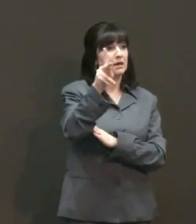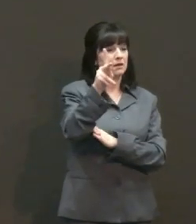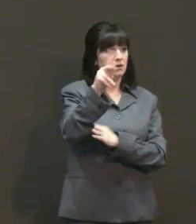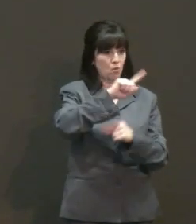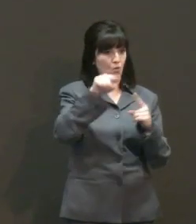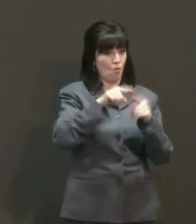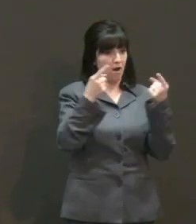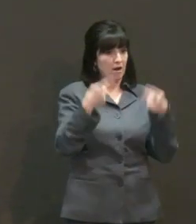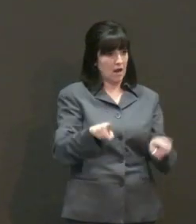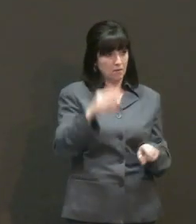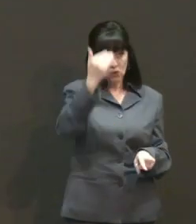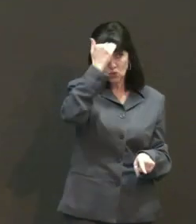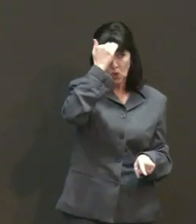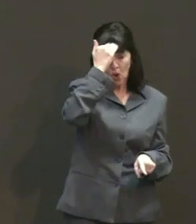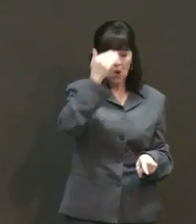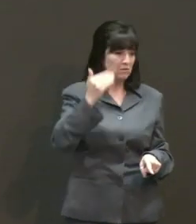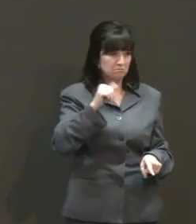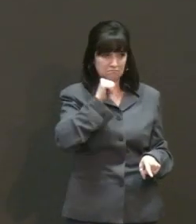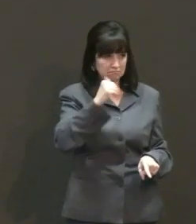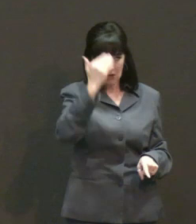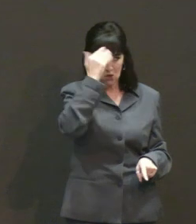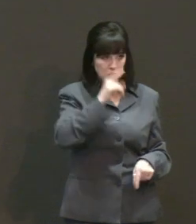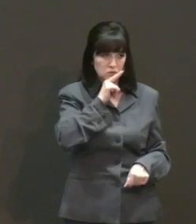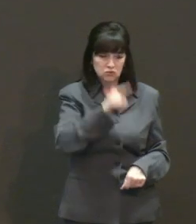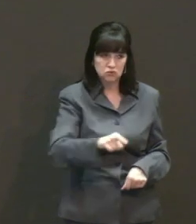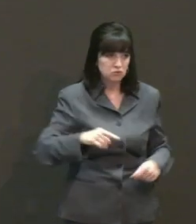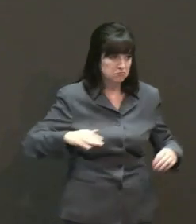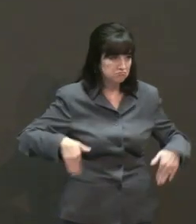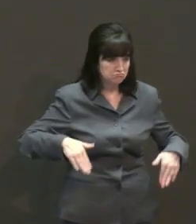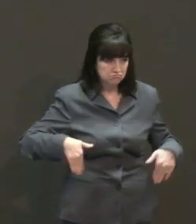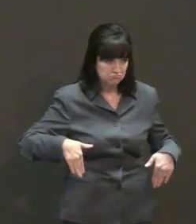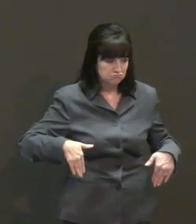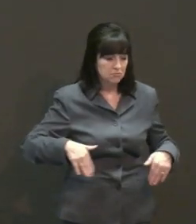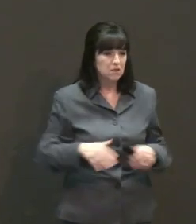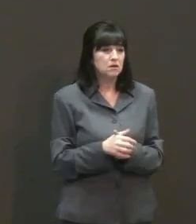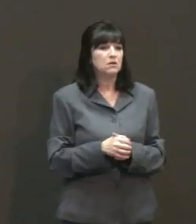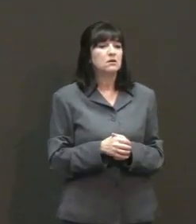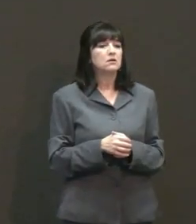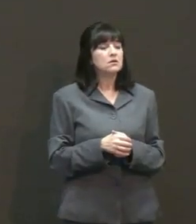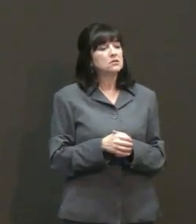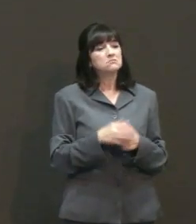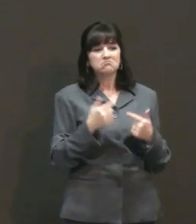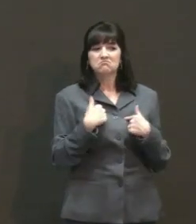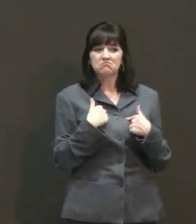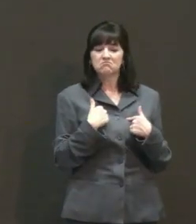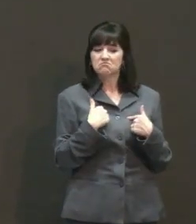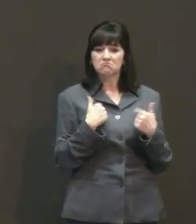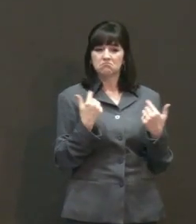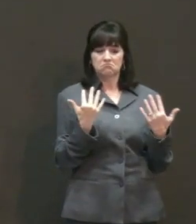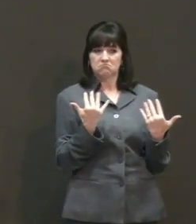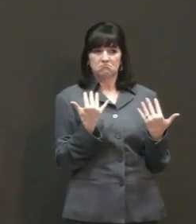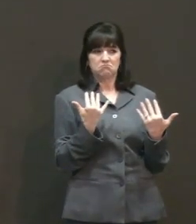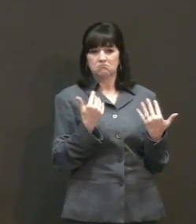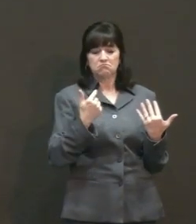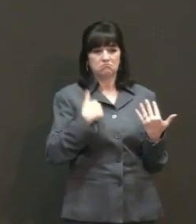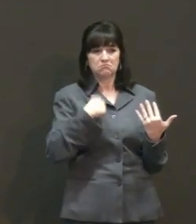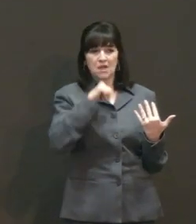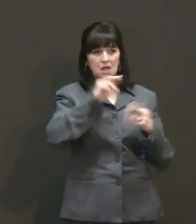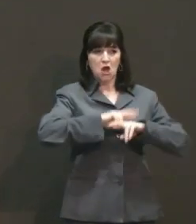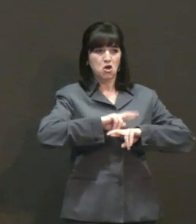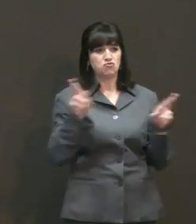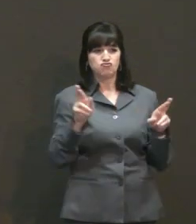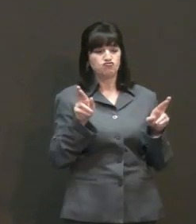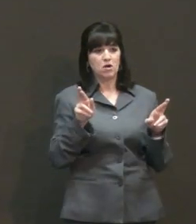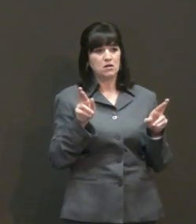is consider what's happening in other states for lots of different reasons in making that decision. But right now, we're not ready to make